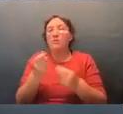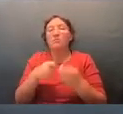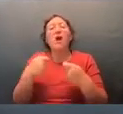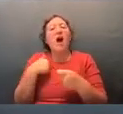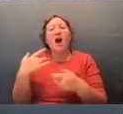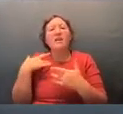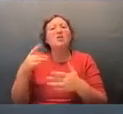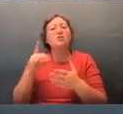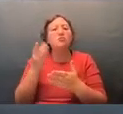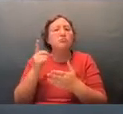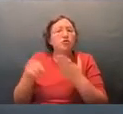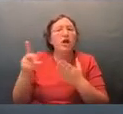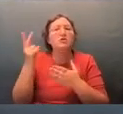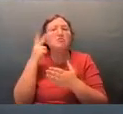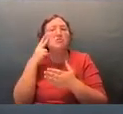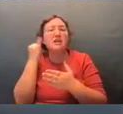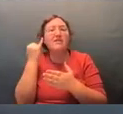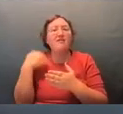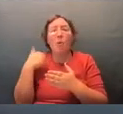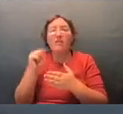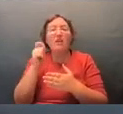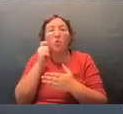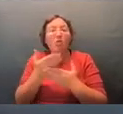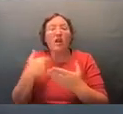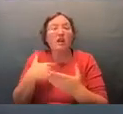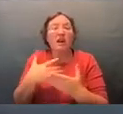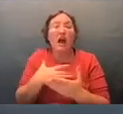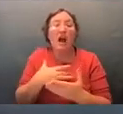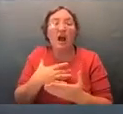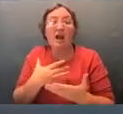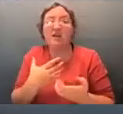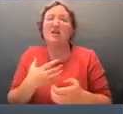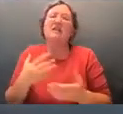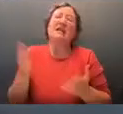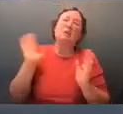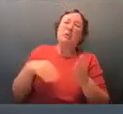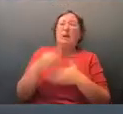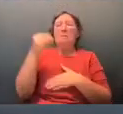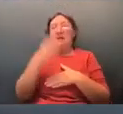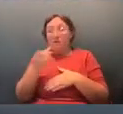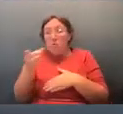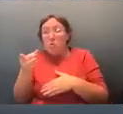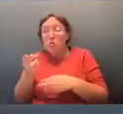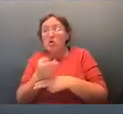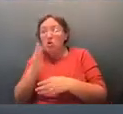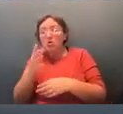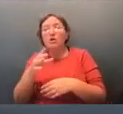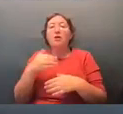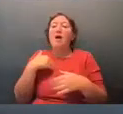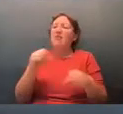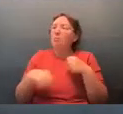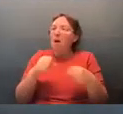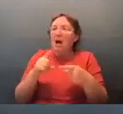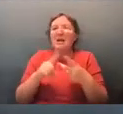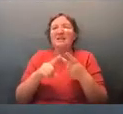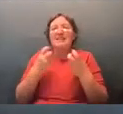here to see if there's any cool deals on stuff, anything that I don't want to pay full price for. They have bikes, skis,